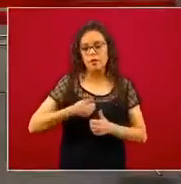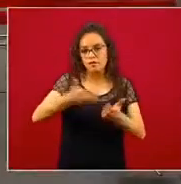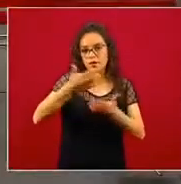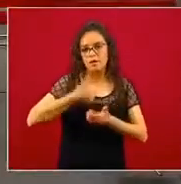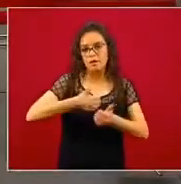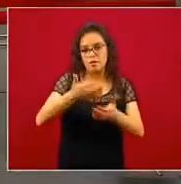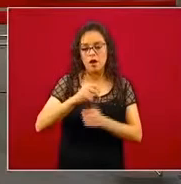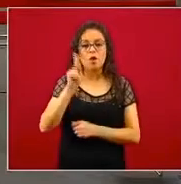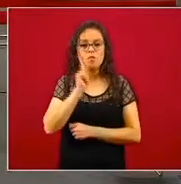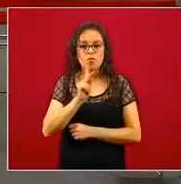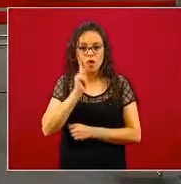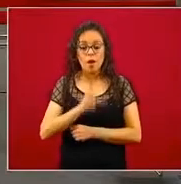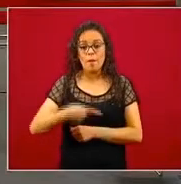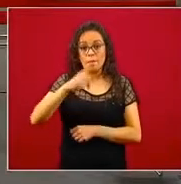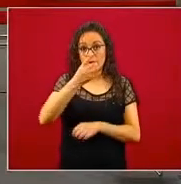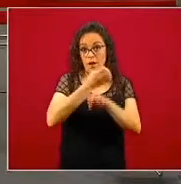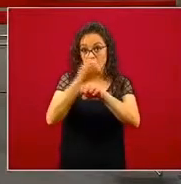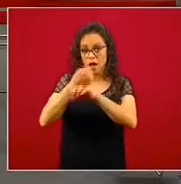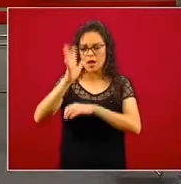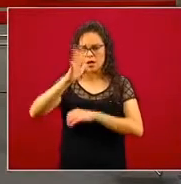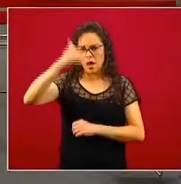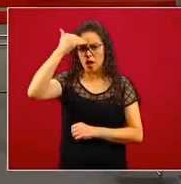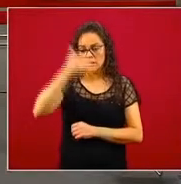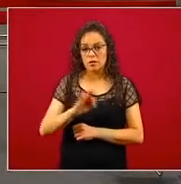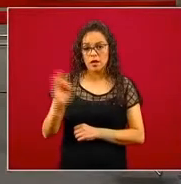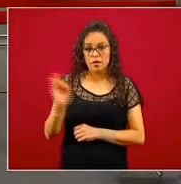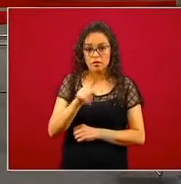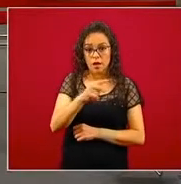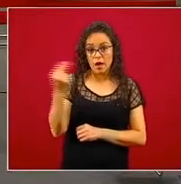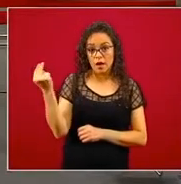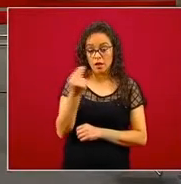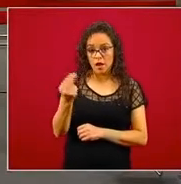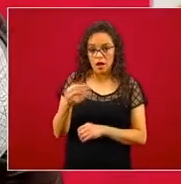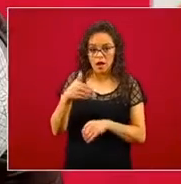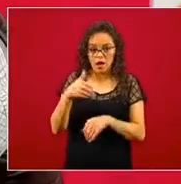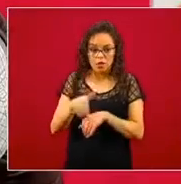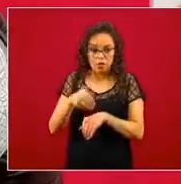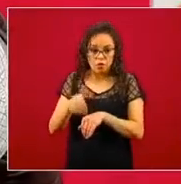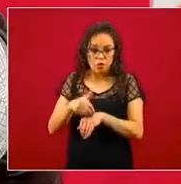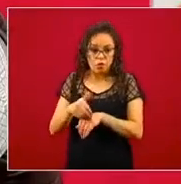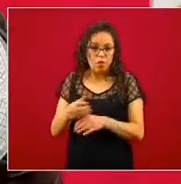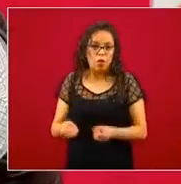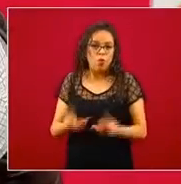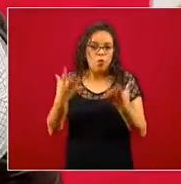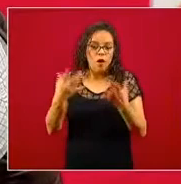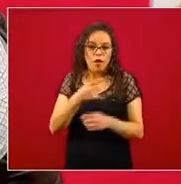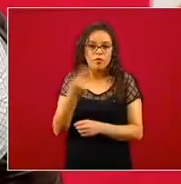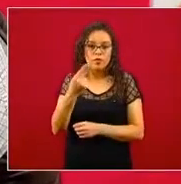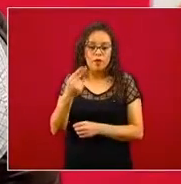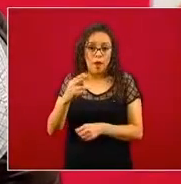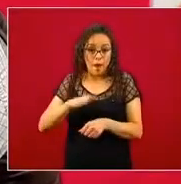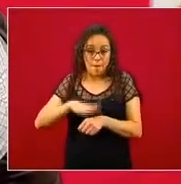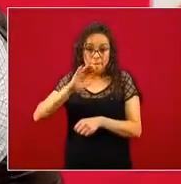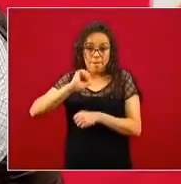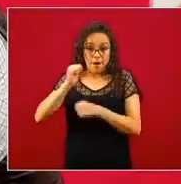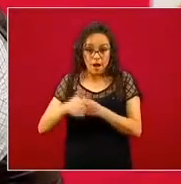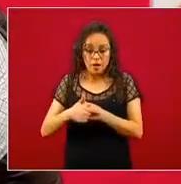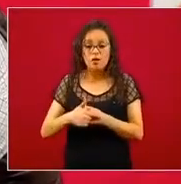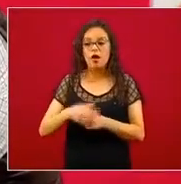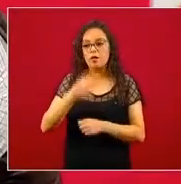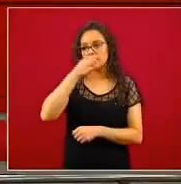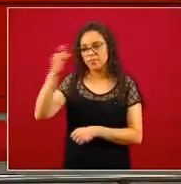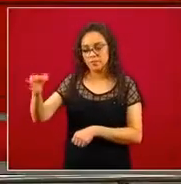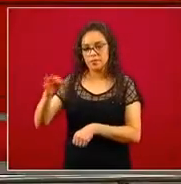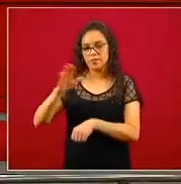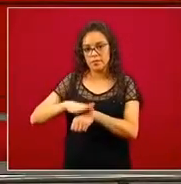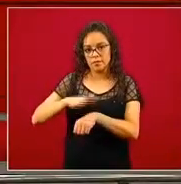the reprocessing of tests is less, then we have an estimate according to these factors, according